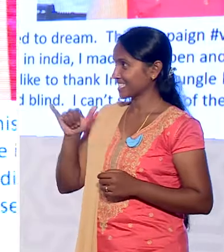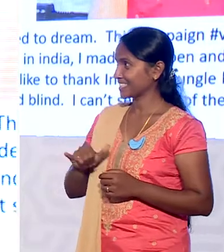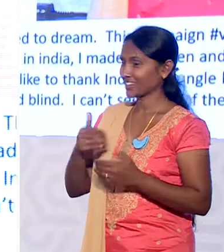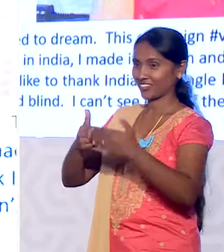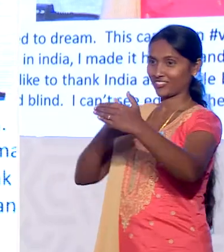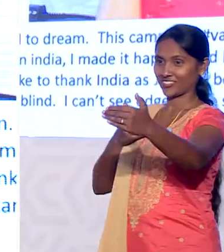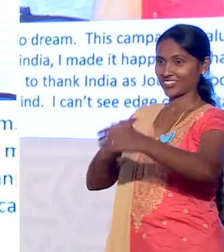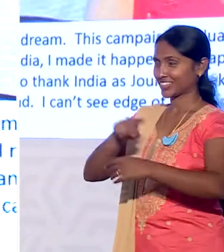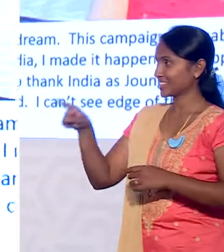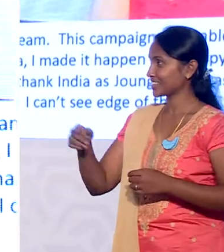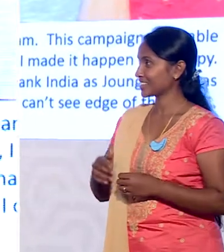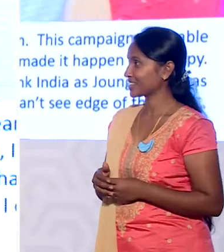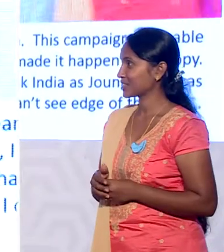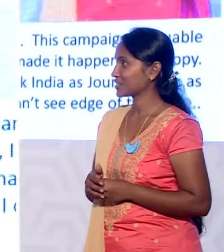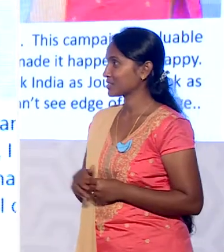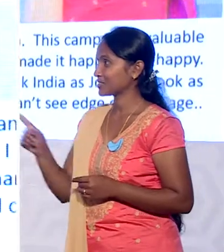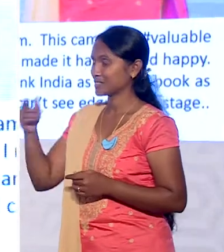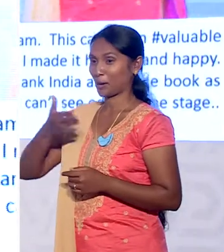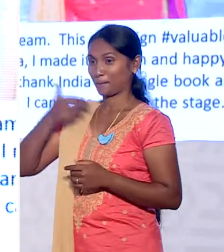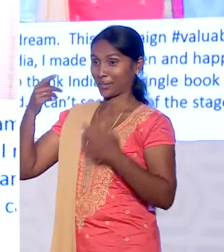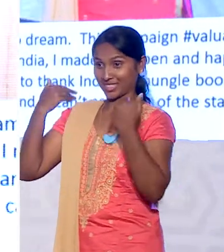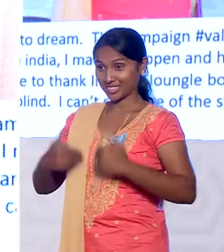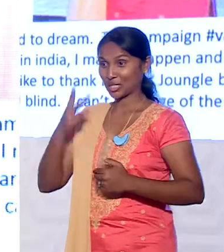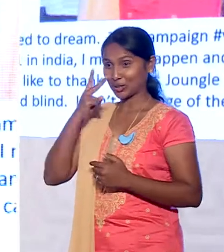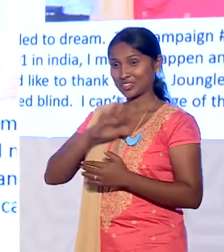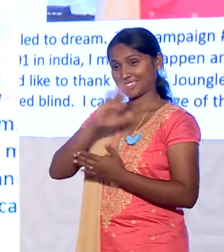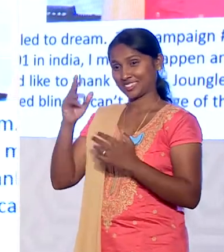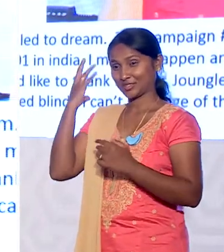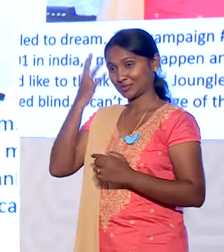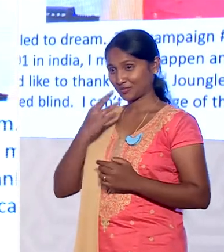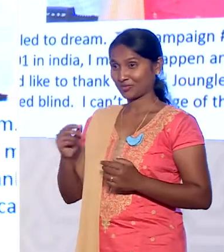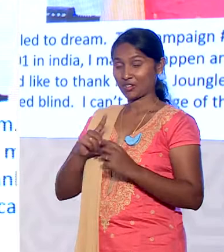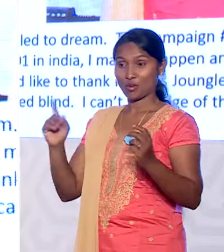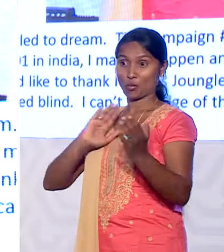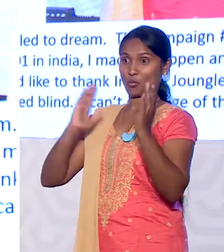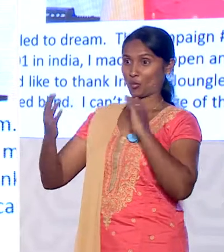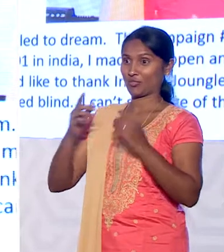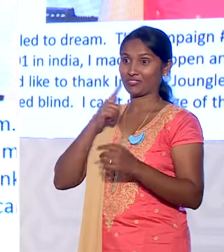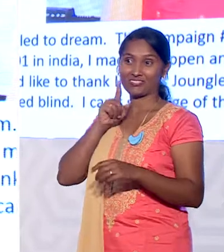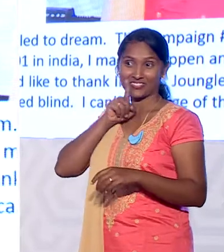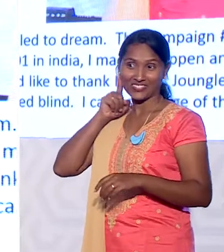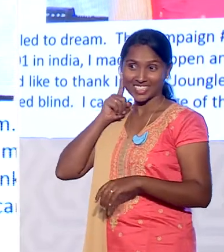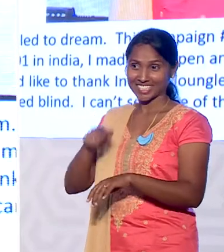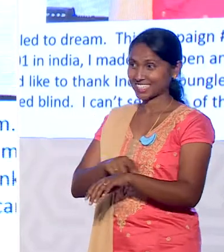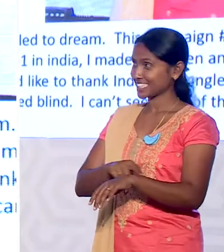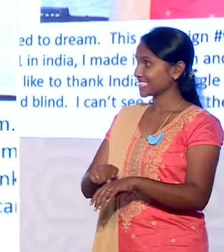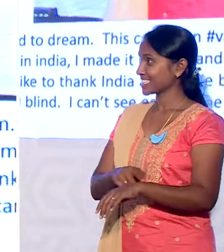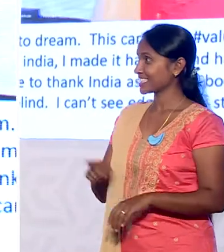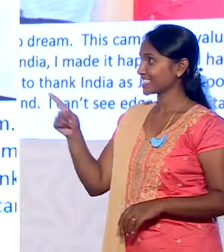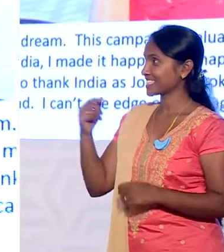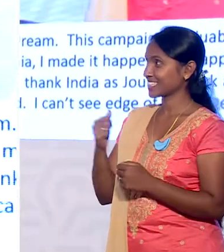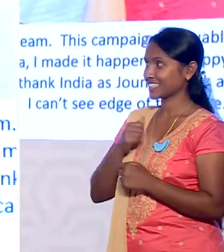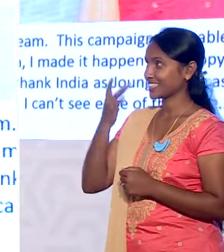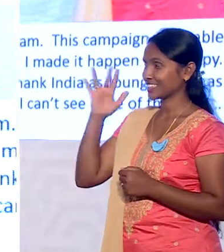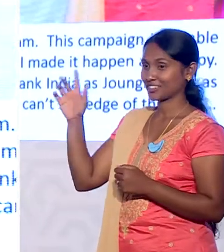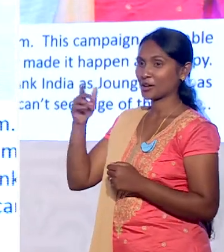far away from the mirror. I'm the best looking person I can be. My husband, who is bald and very white-skinned, thinks he is the luckiest